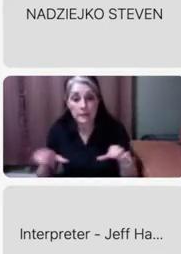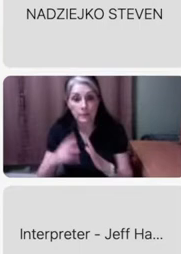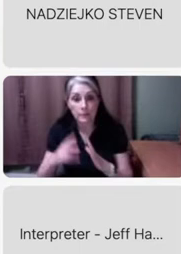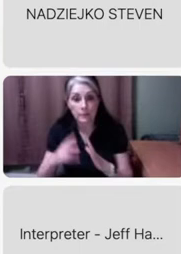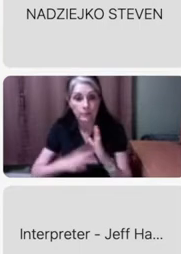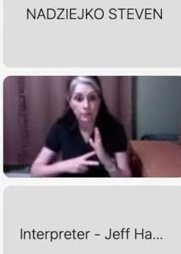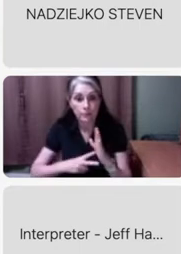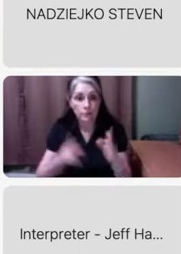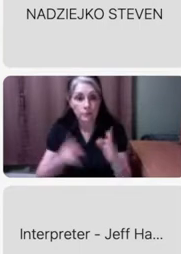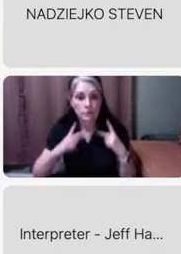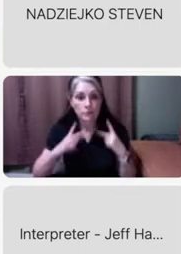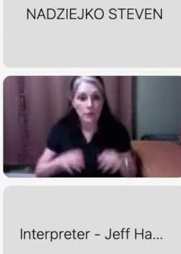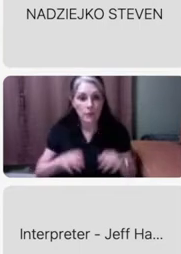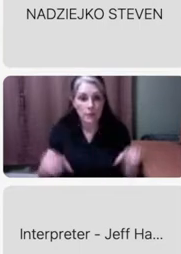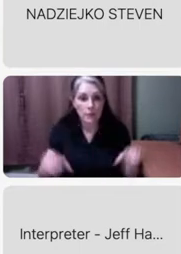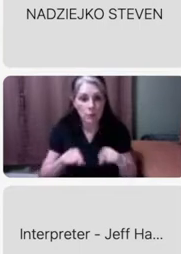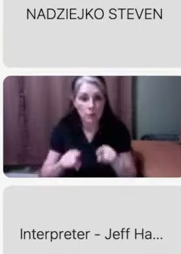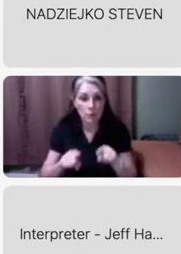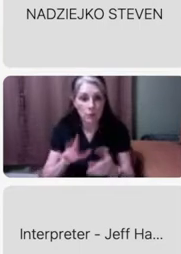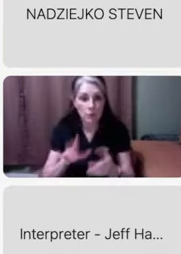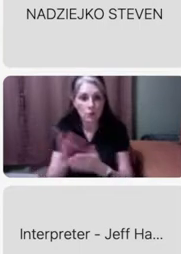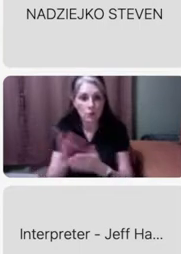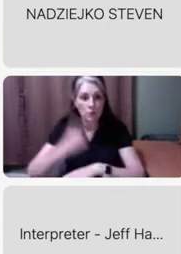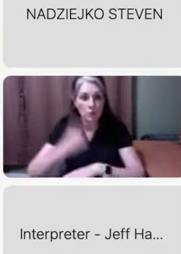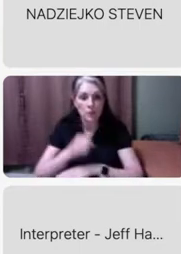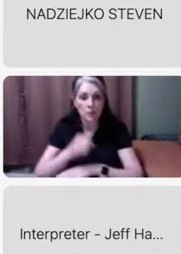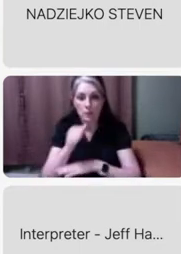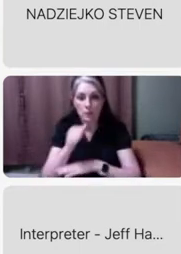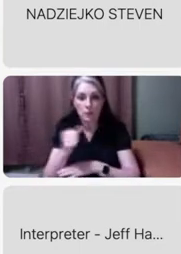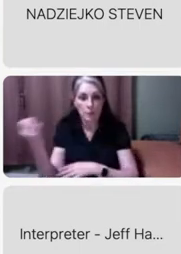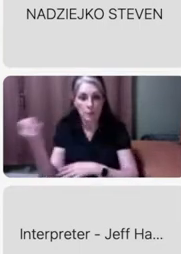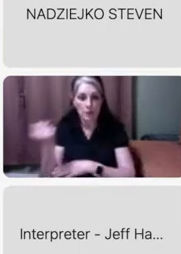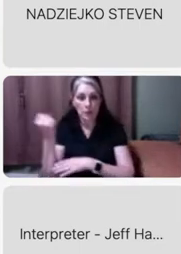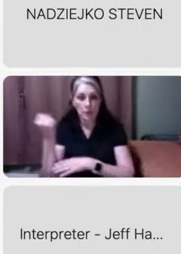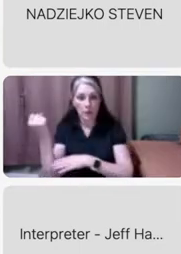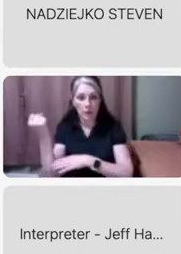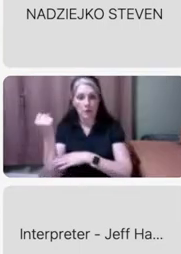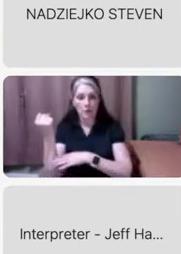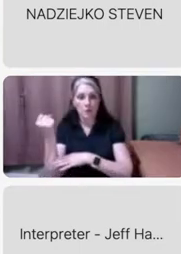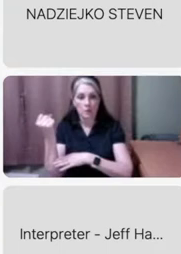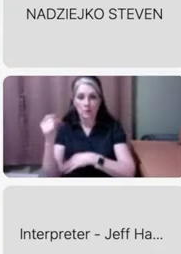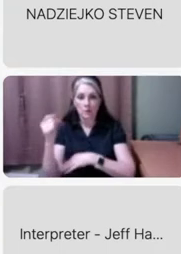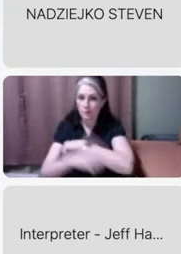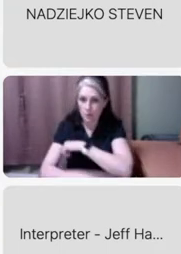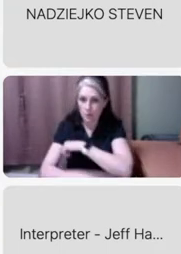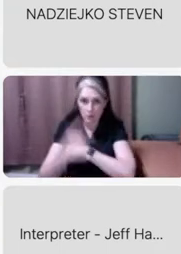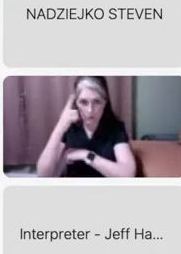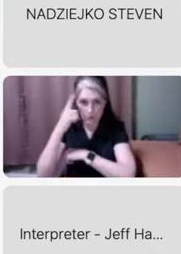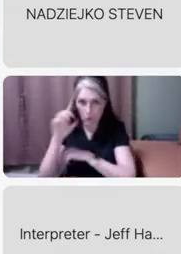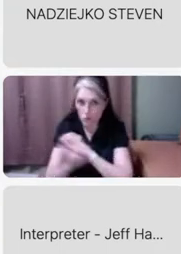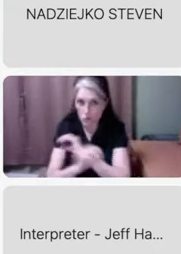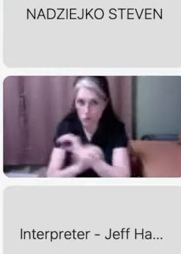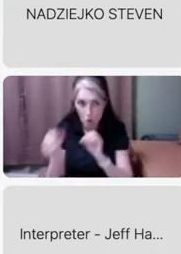activity during the school day will not be withheld as punishment for any reason